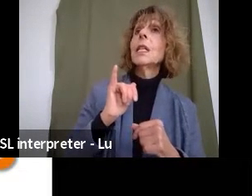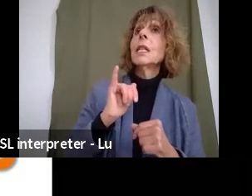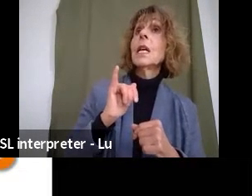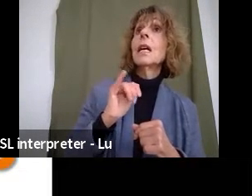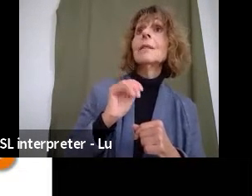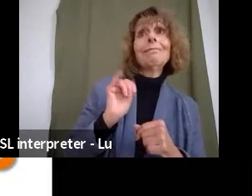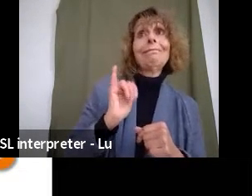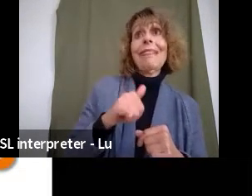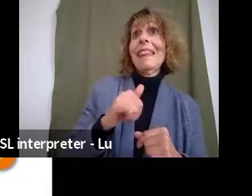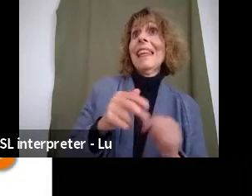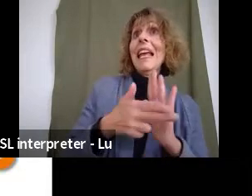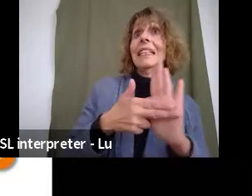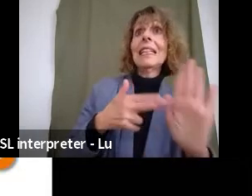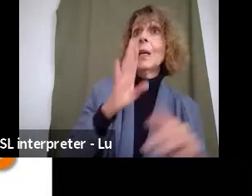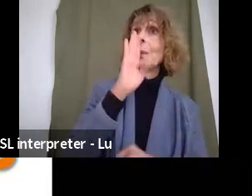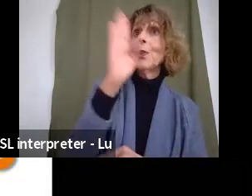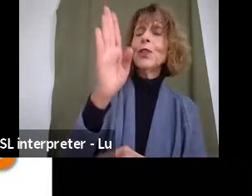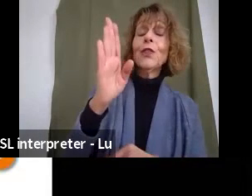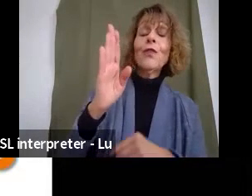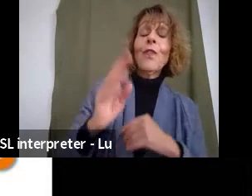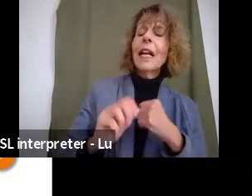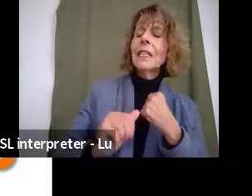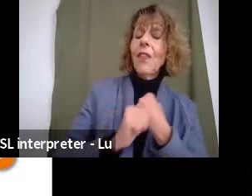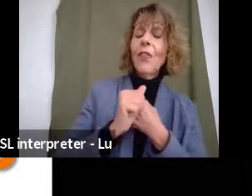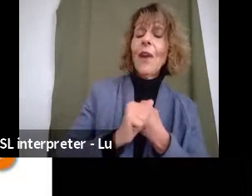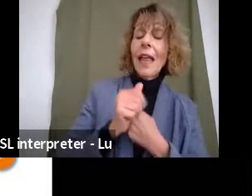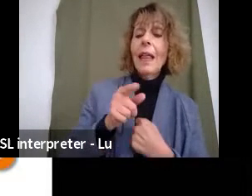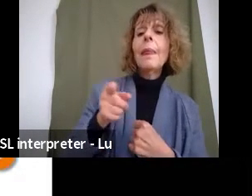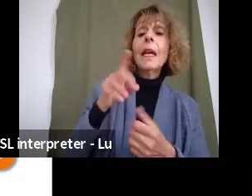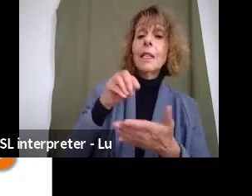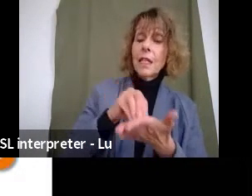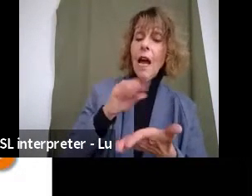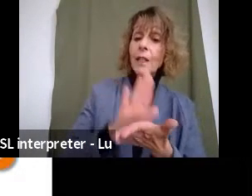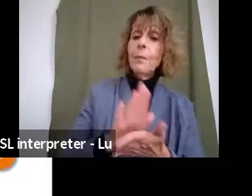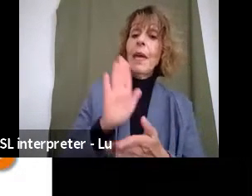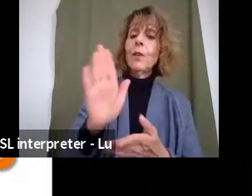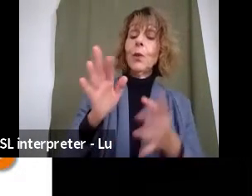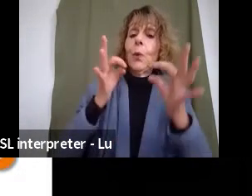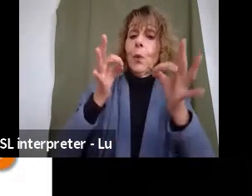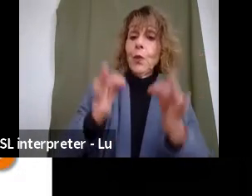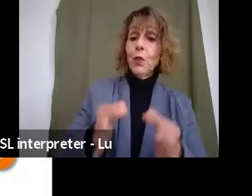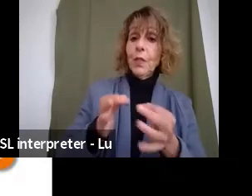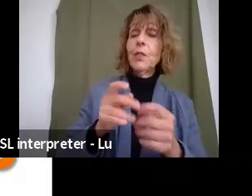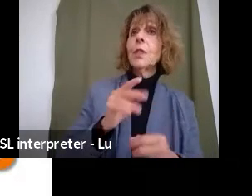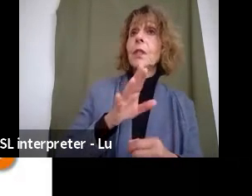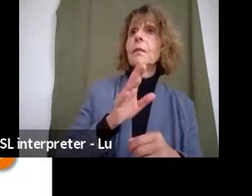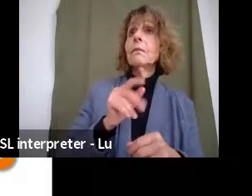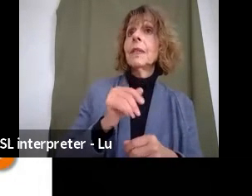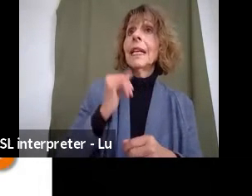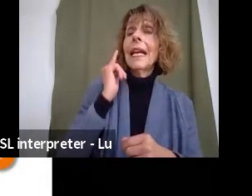the decision that you made on top of that, so that